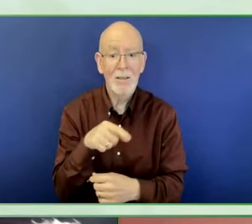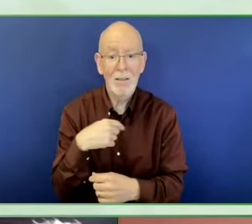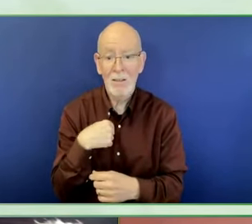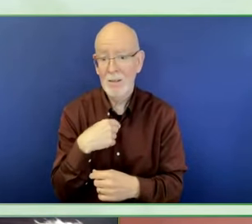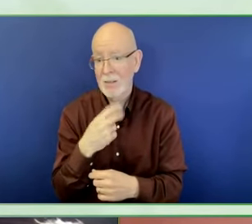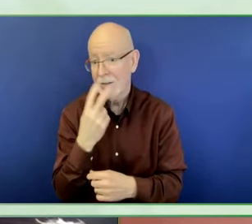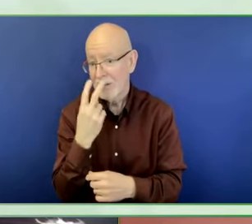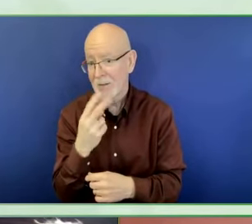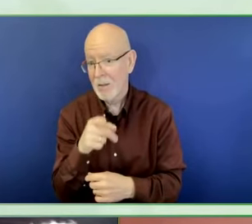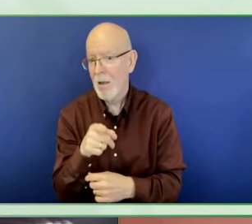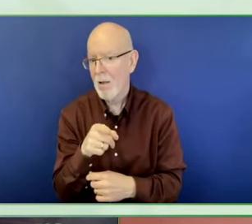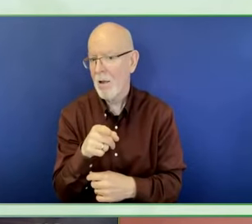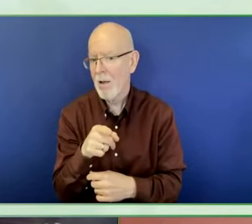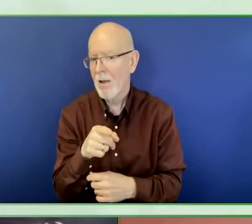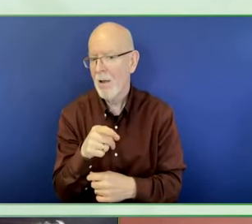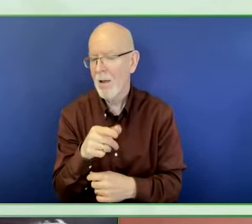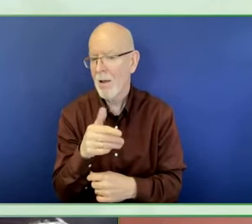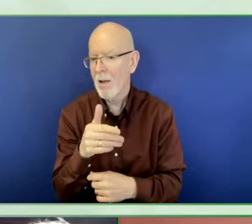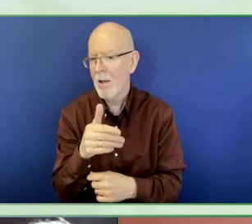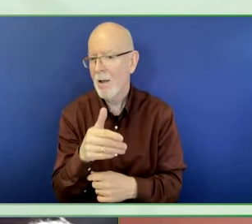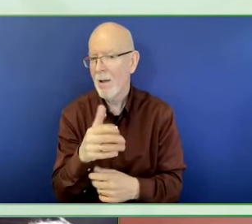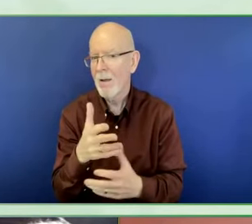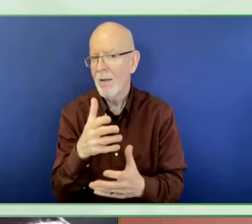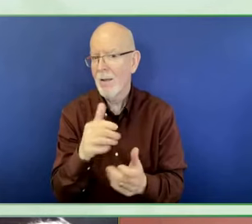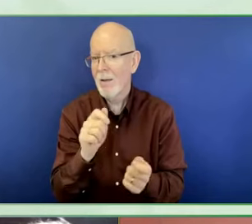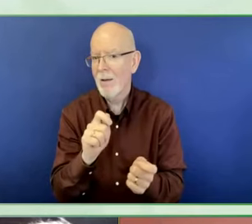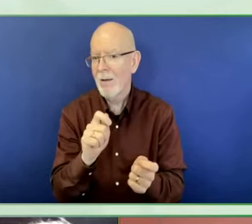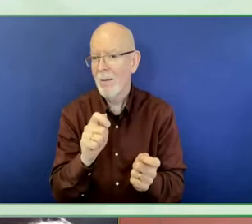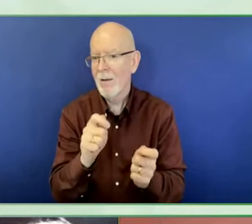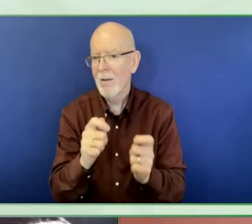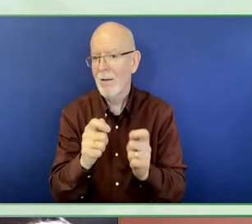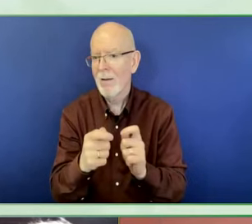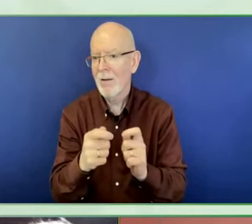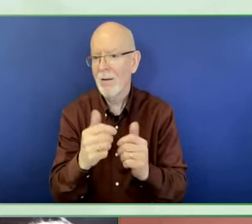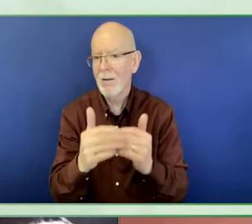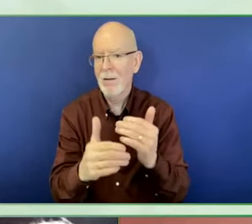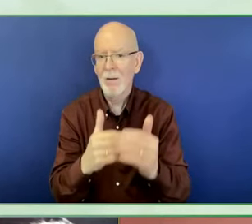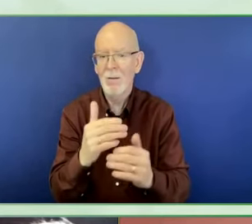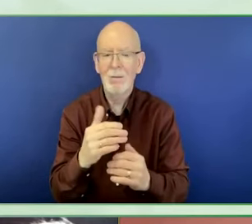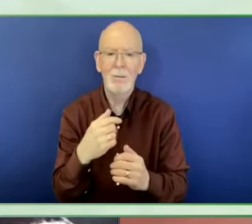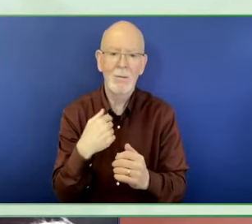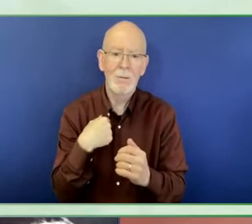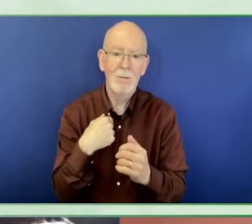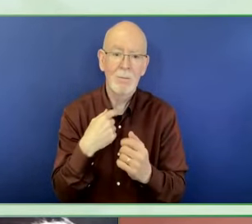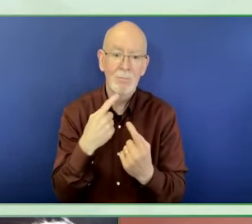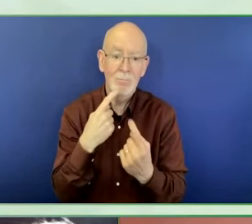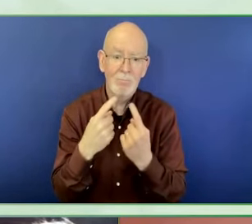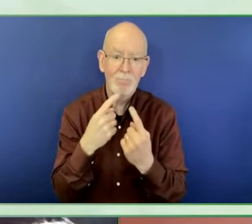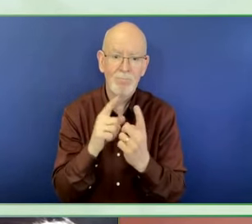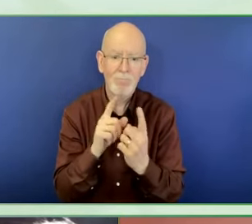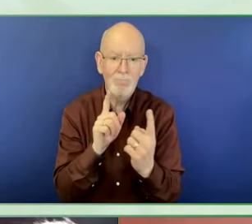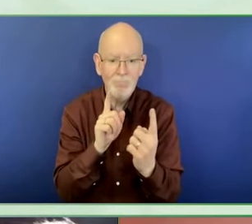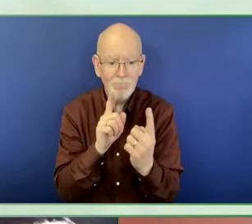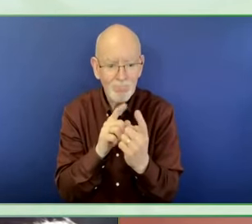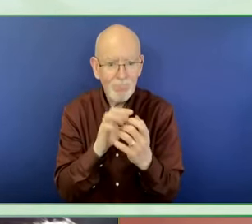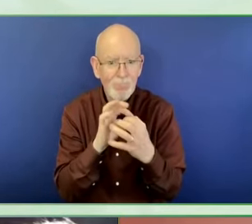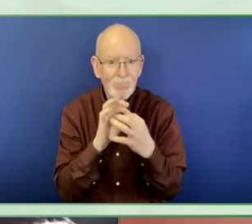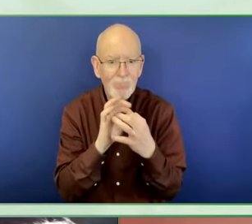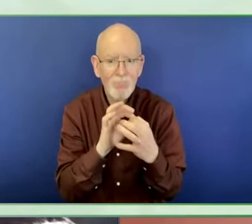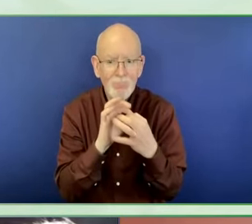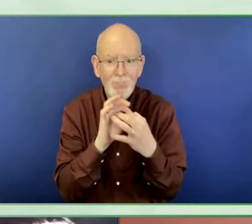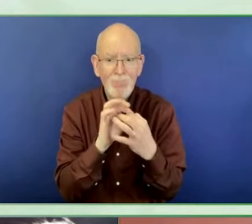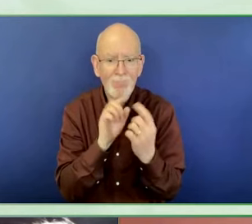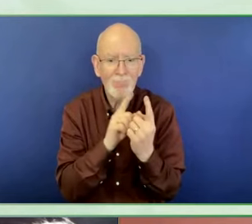pleasure, not about abuse, but how they accept the information, and then they can talk about